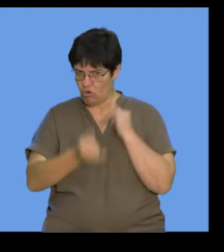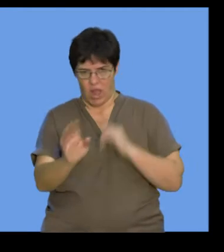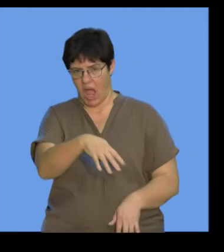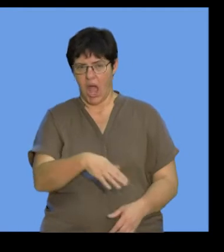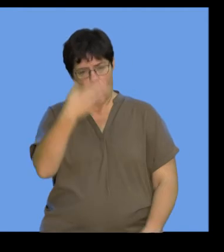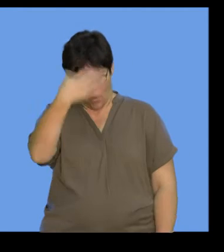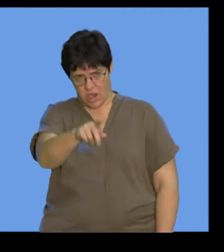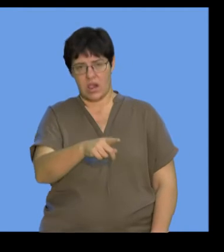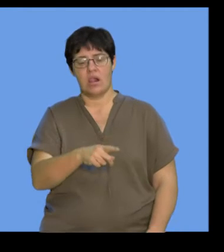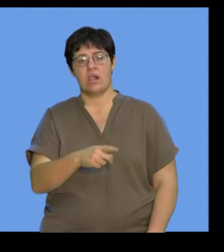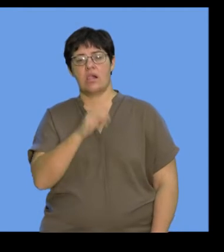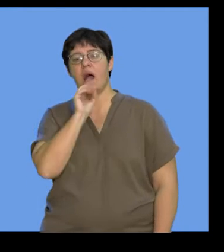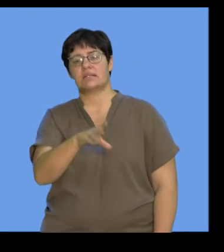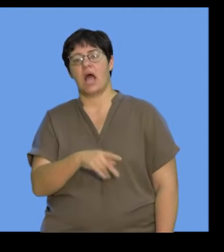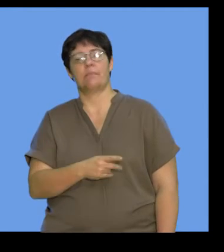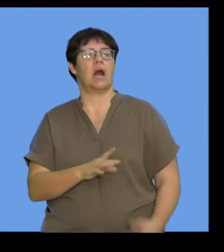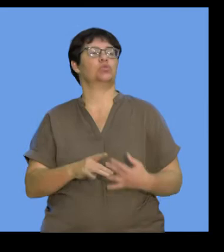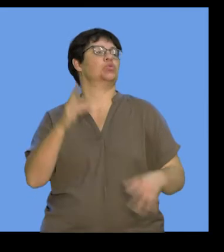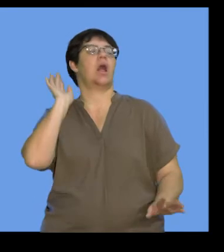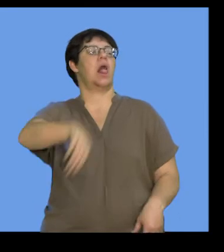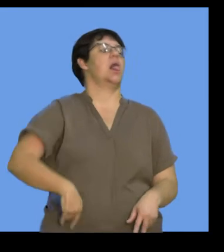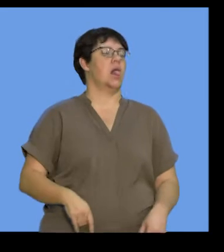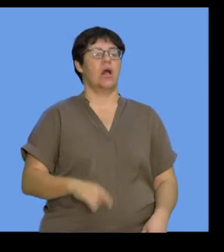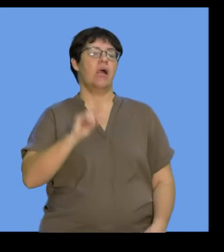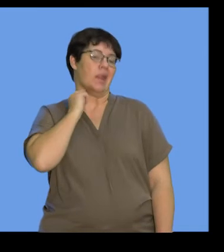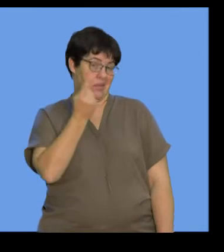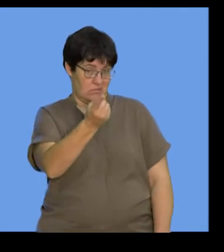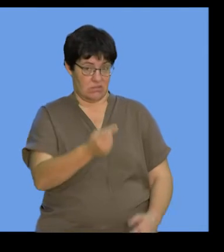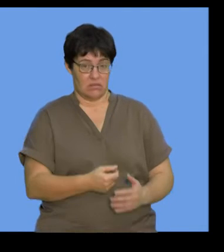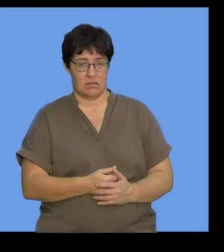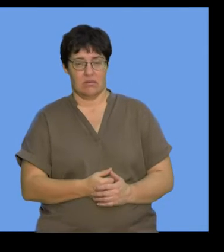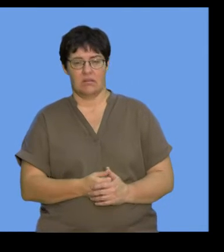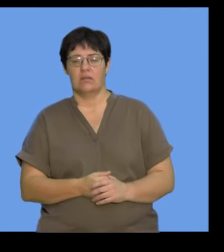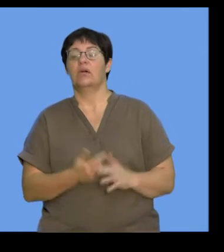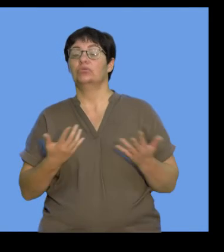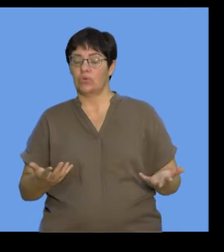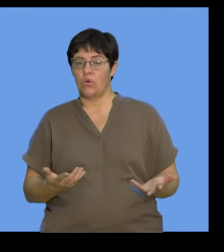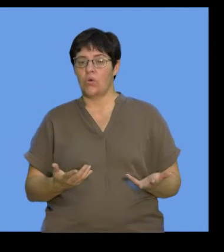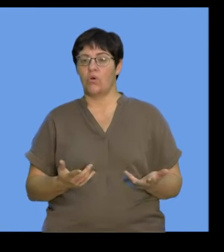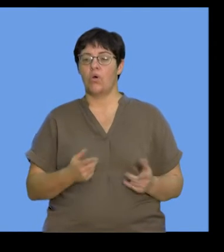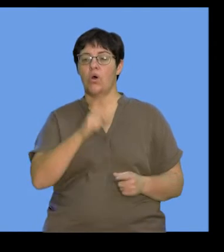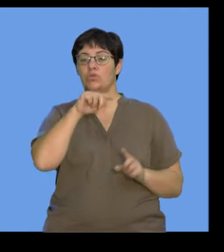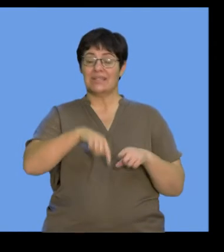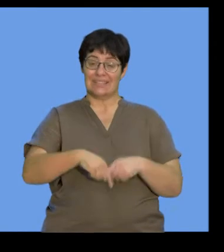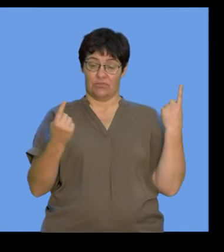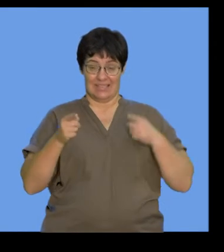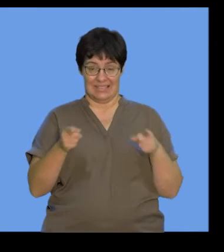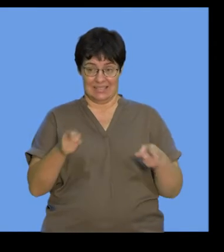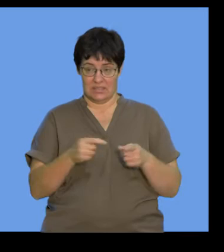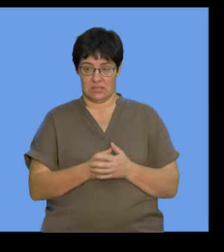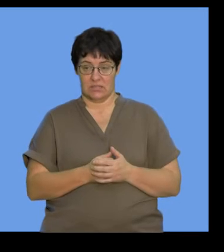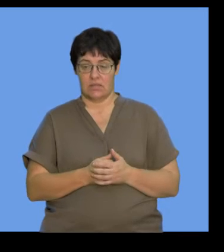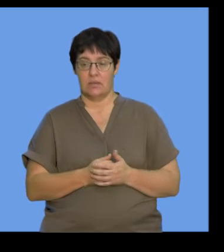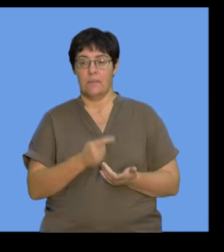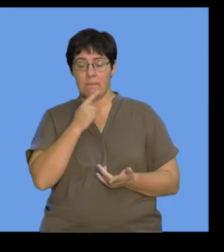know the correct answer, but you just choose not to write the correct one. Now, with the difference of two squares, this is when